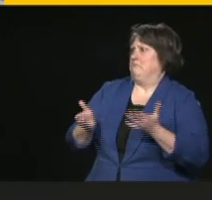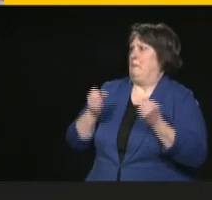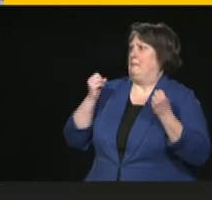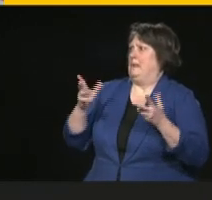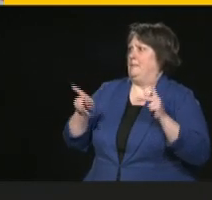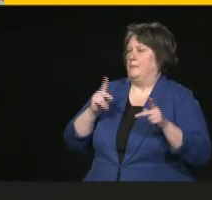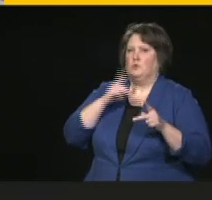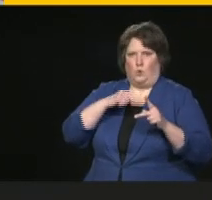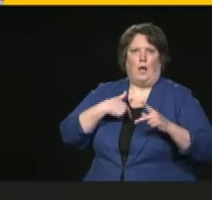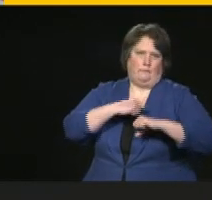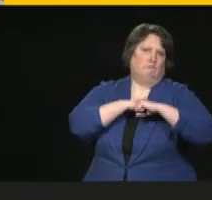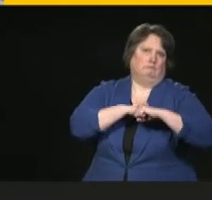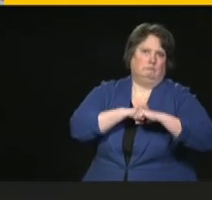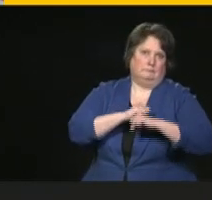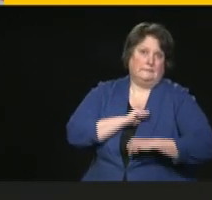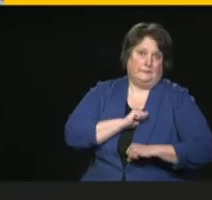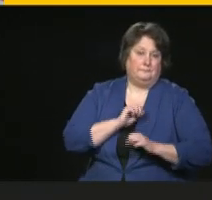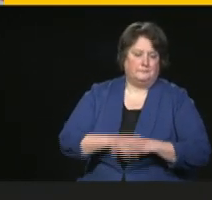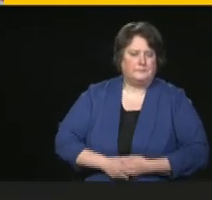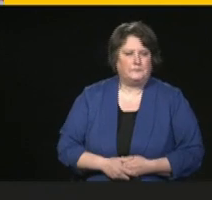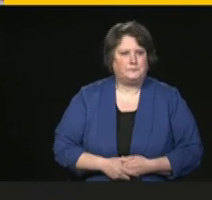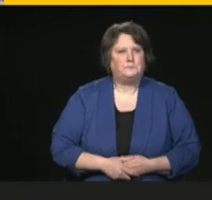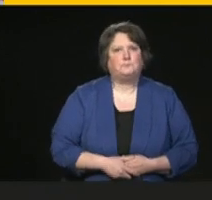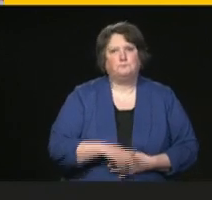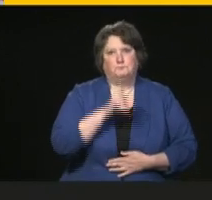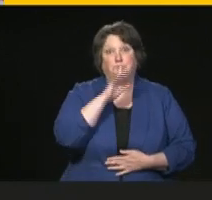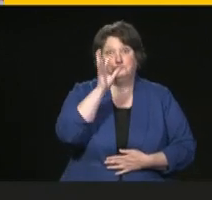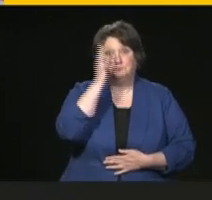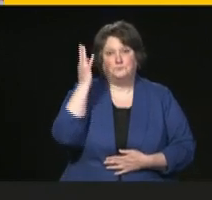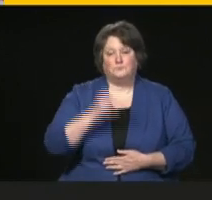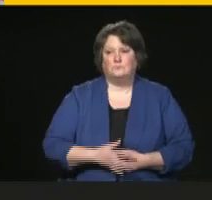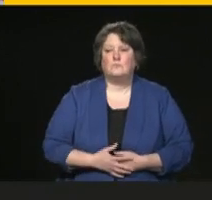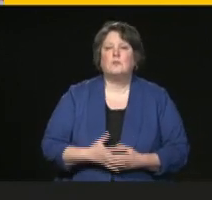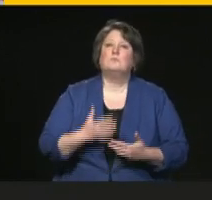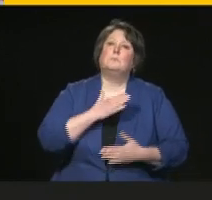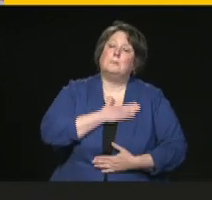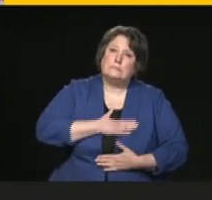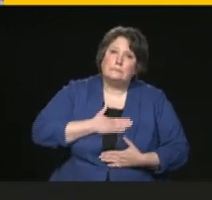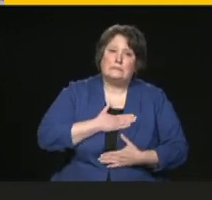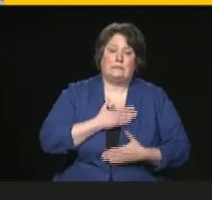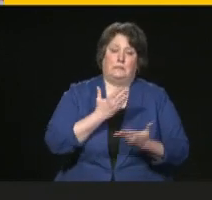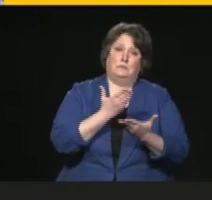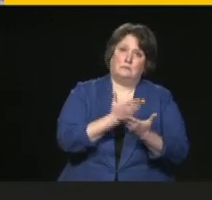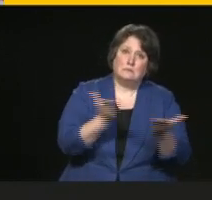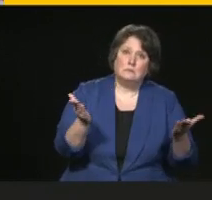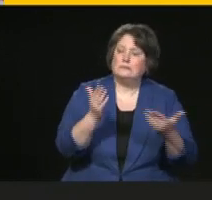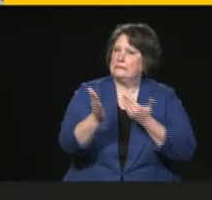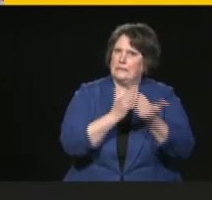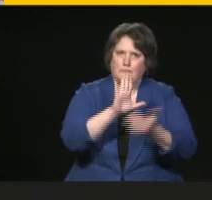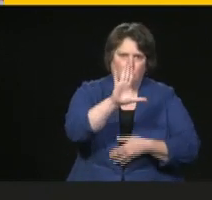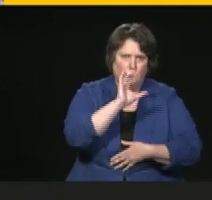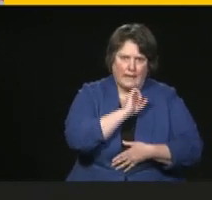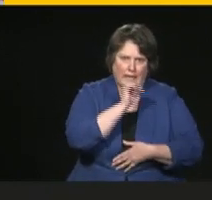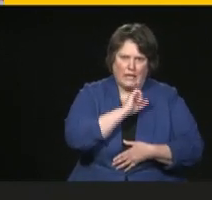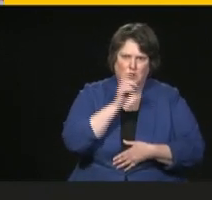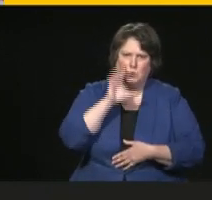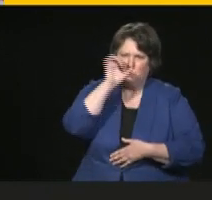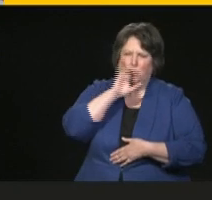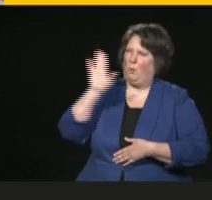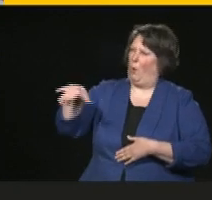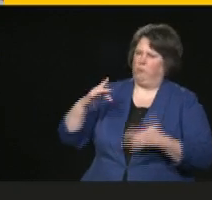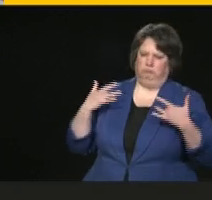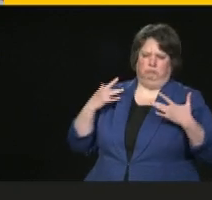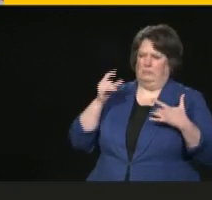I would like to remind Canadians of all ages, do not underestimate the severity of this disease. Every Canadian